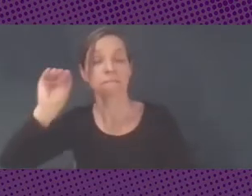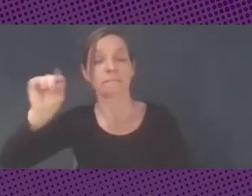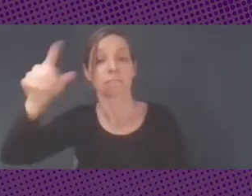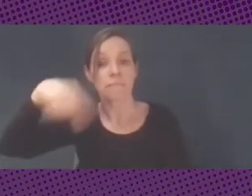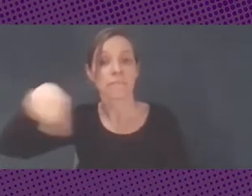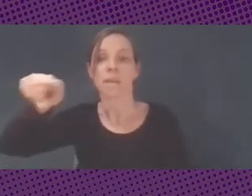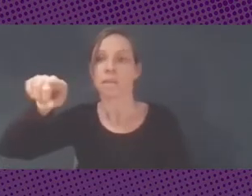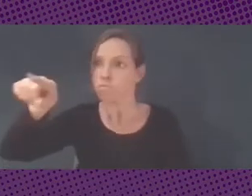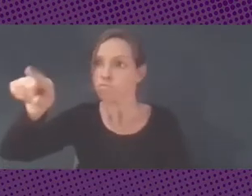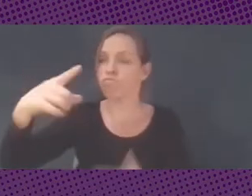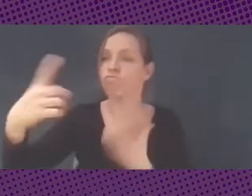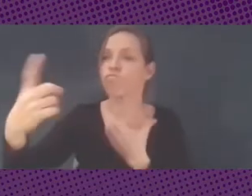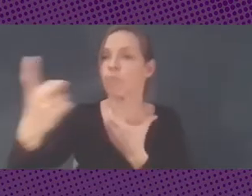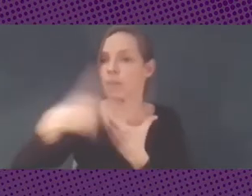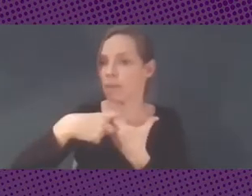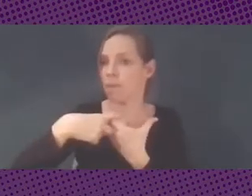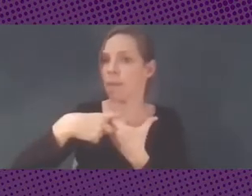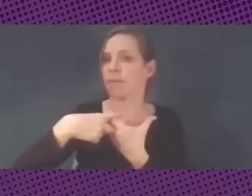public goods.